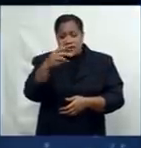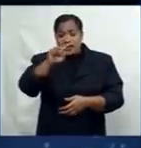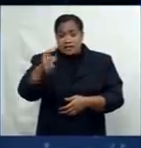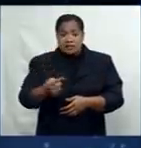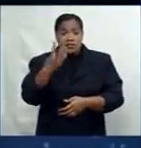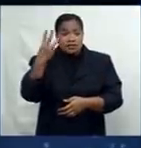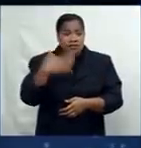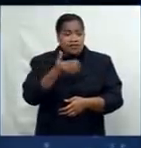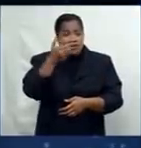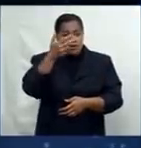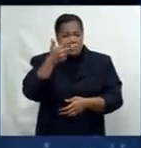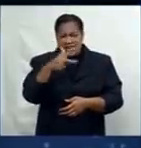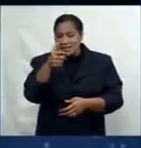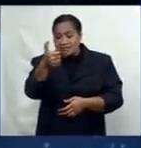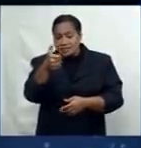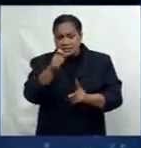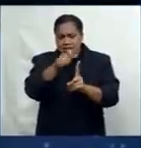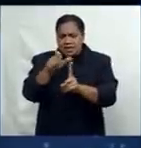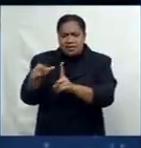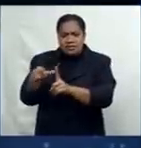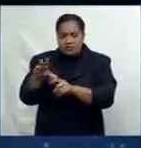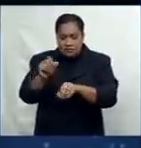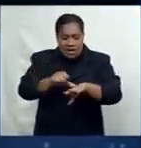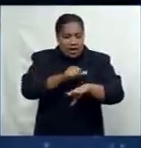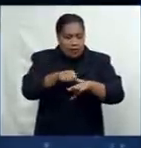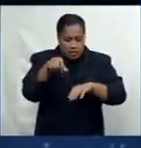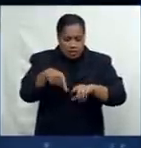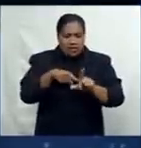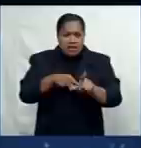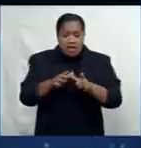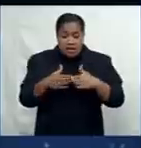39,386 cases since April this year. There are now